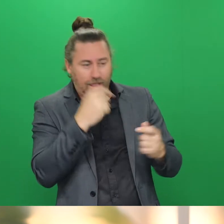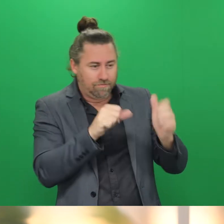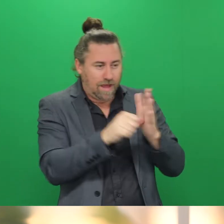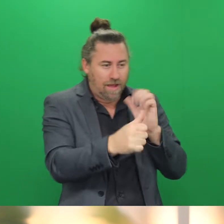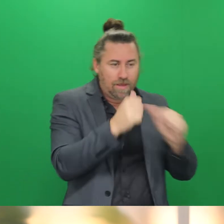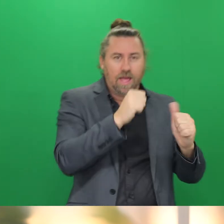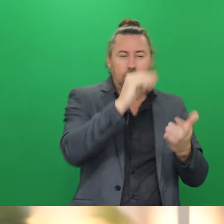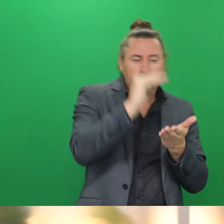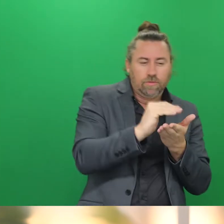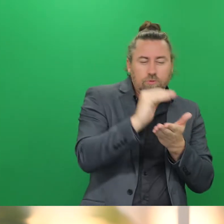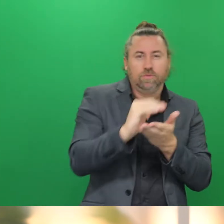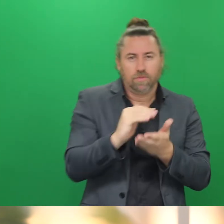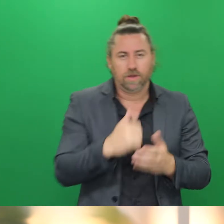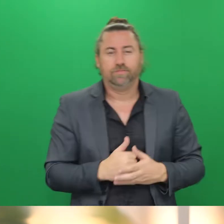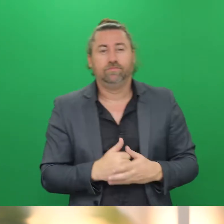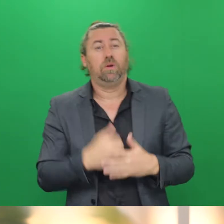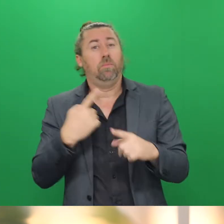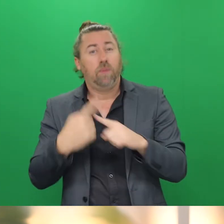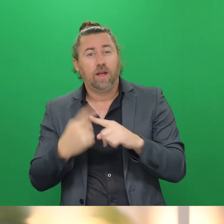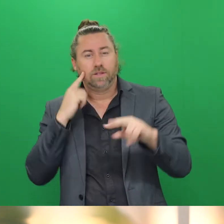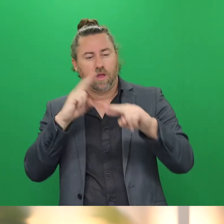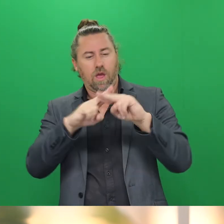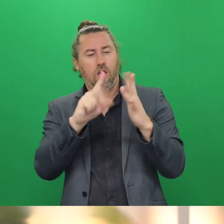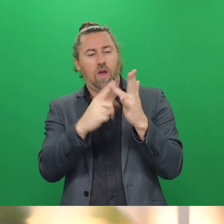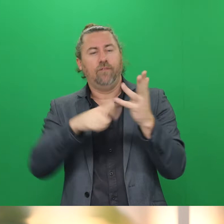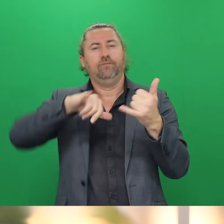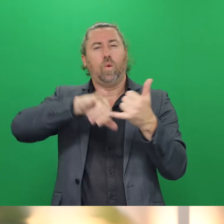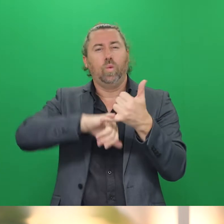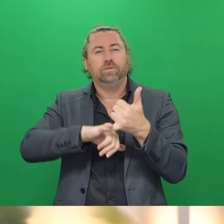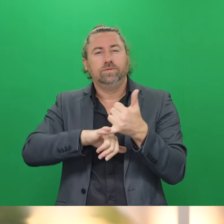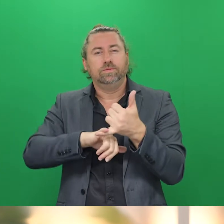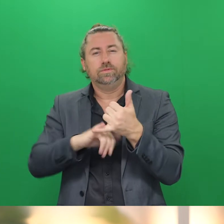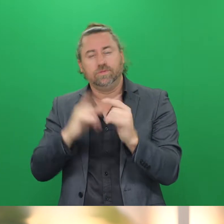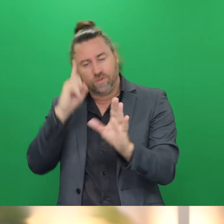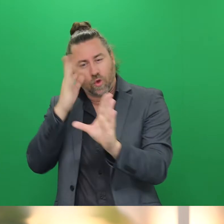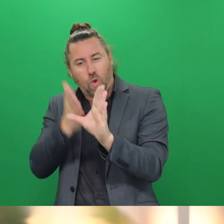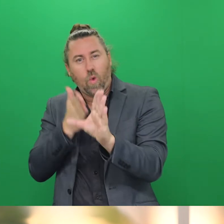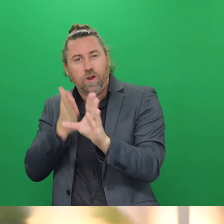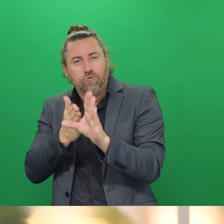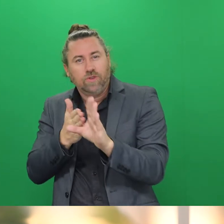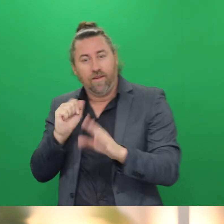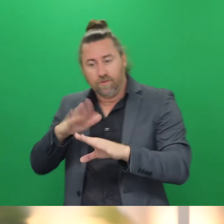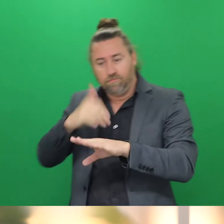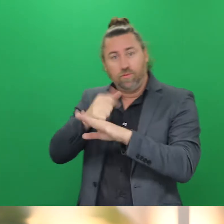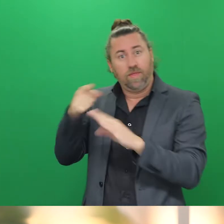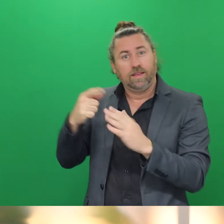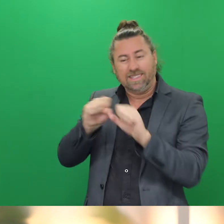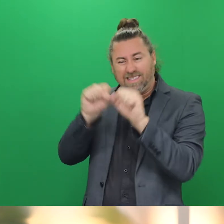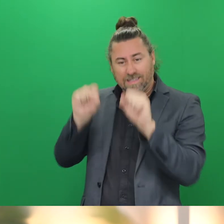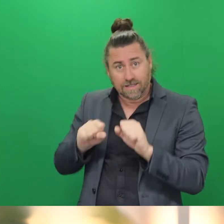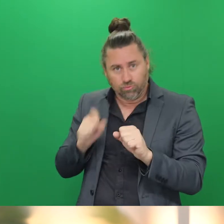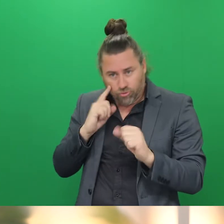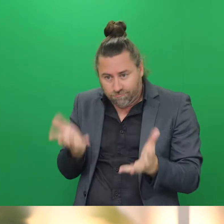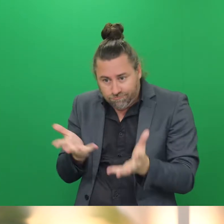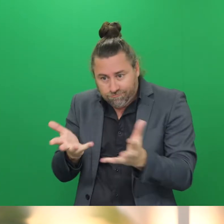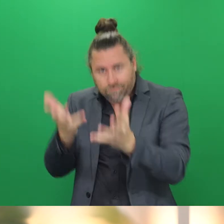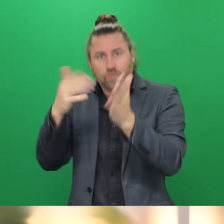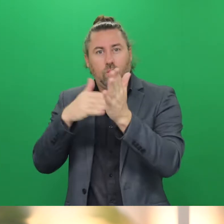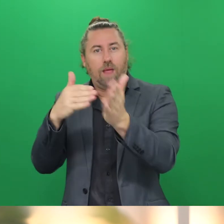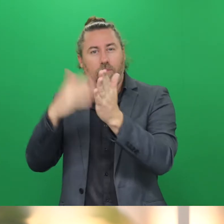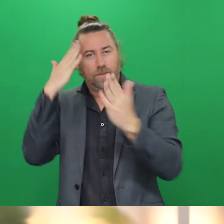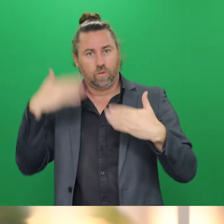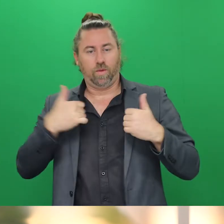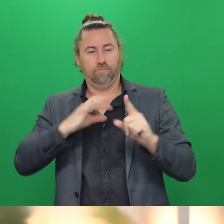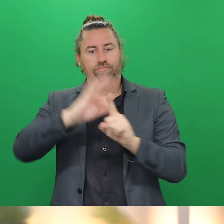through the provision of evidence-based treatments like focused psychological treatments. The Better Access initiative is currently undergoing a